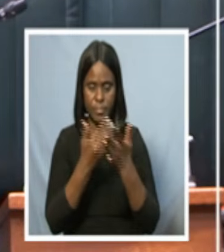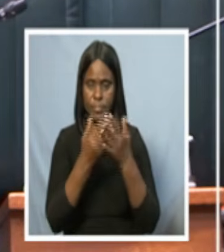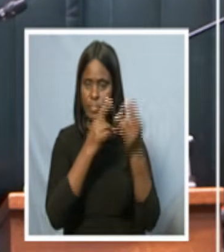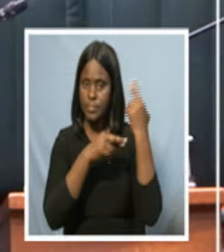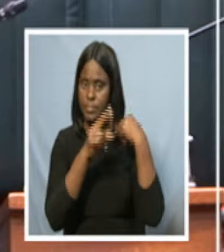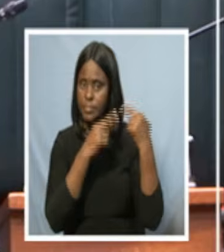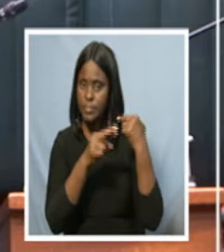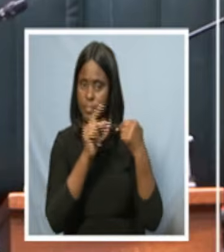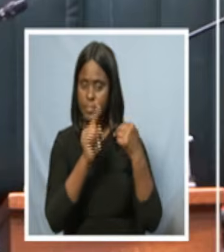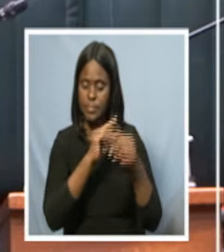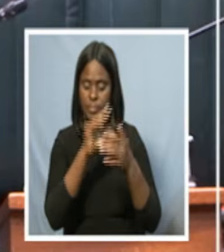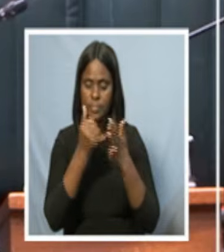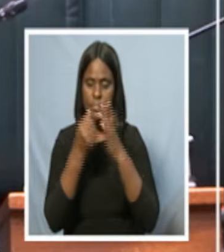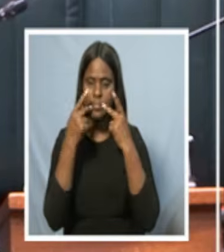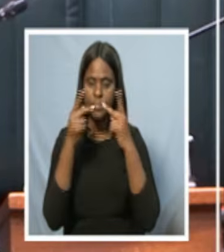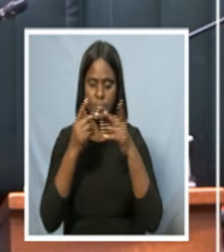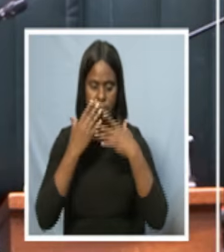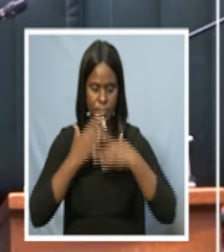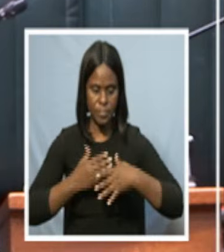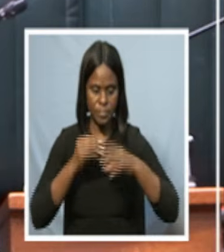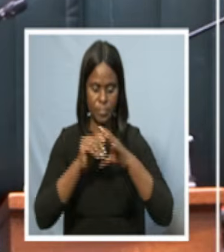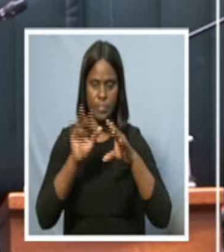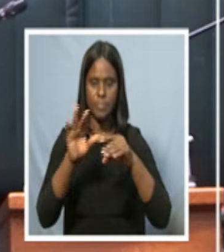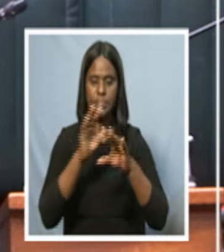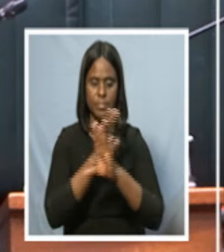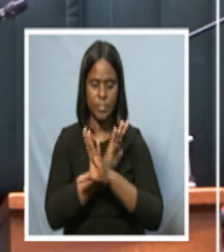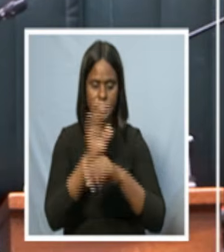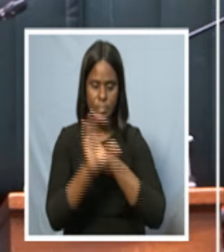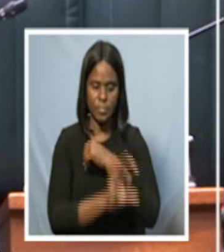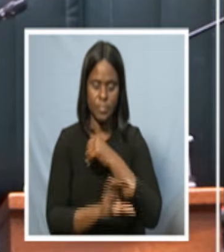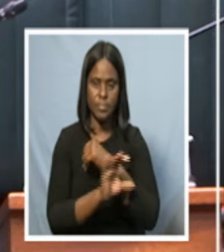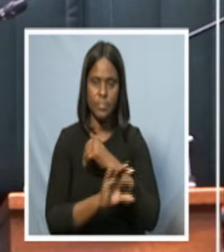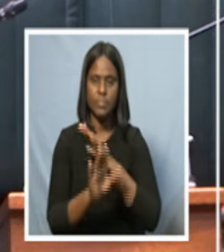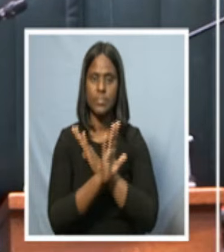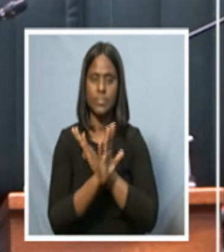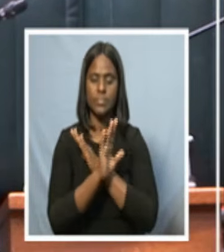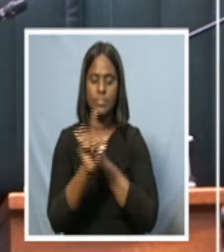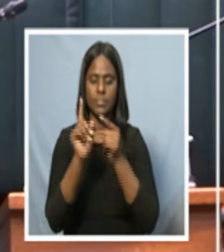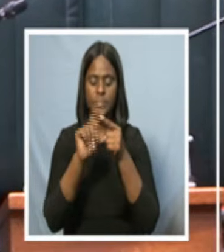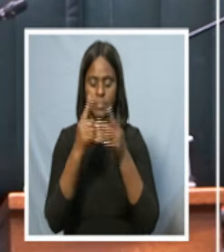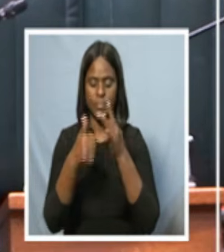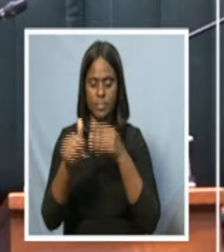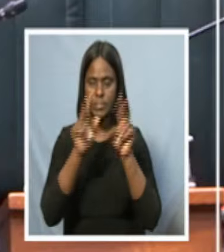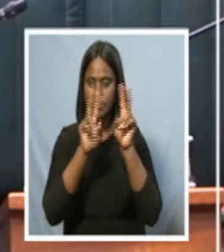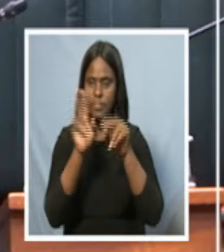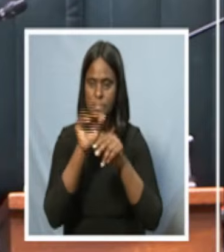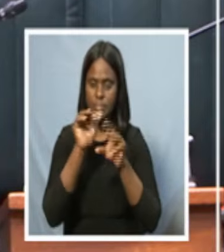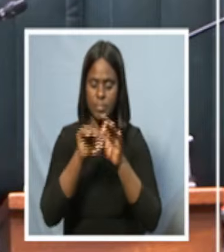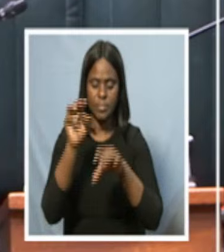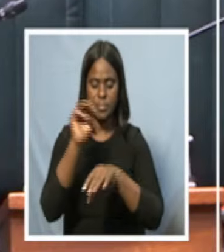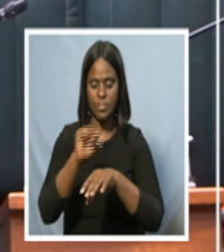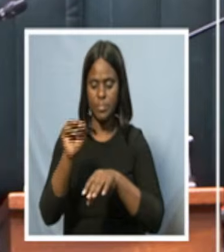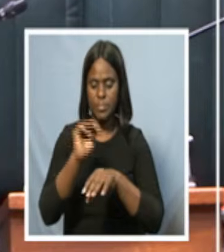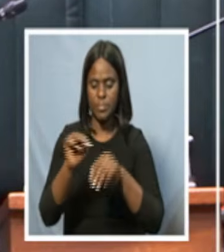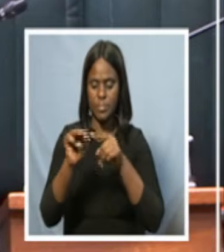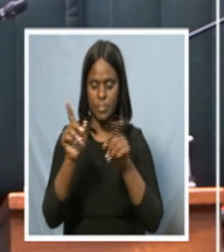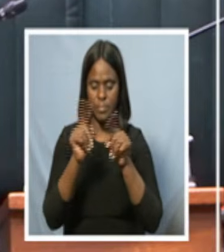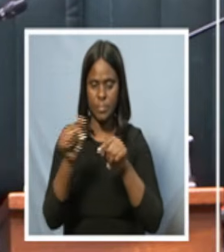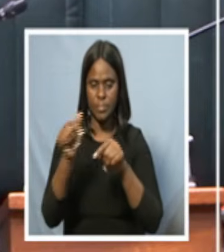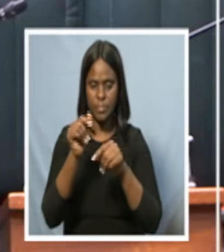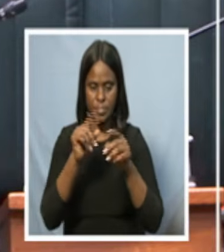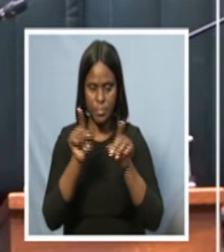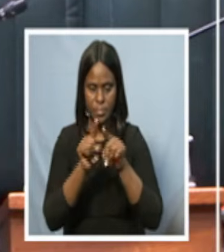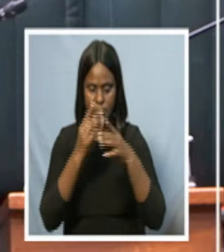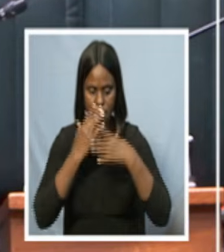review of all public holidays in the Republic of Zambia that are observed on a Monday when the